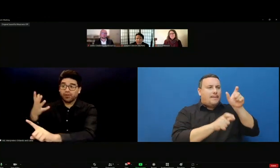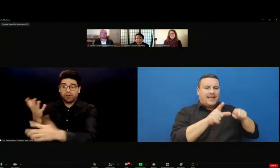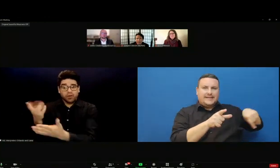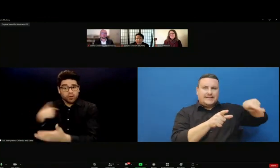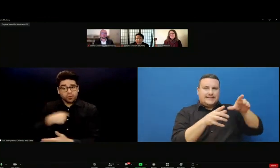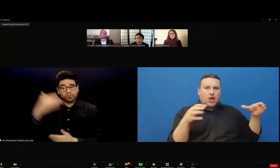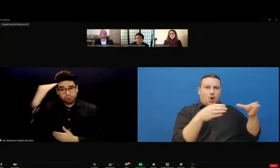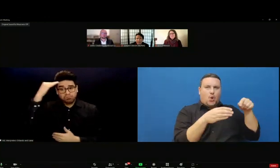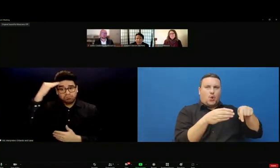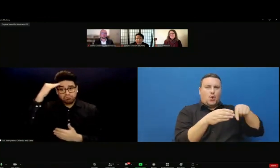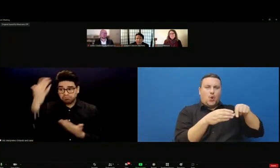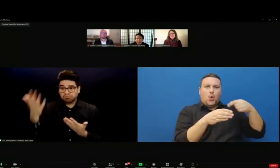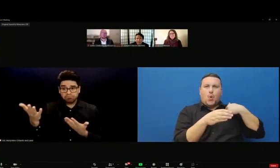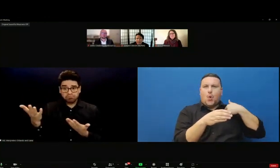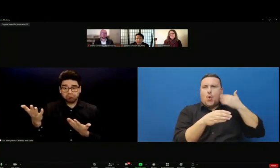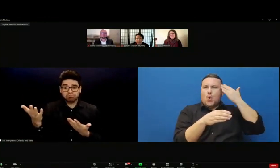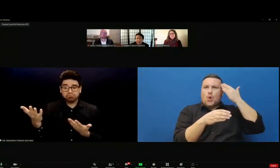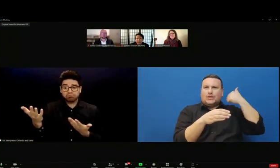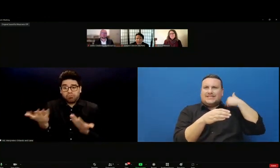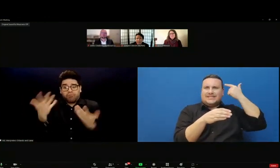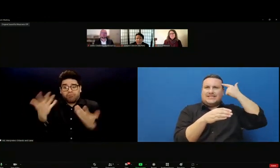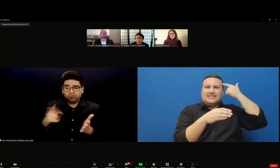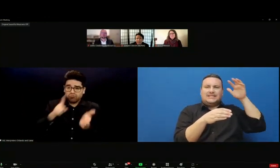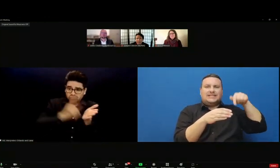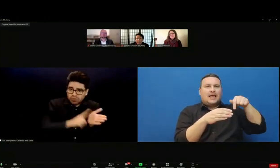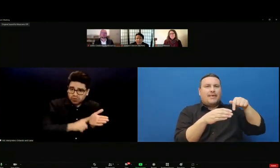know, or about whom we know that especially